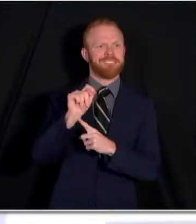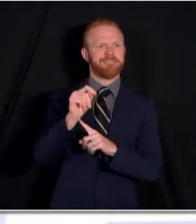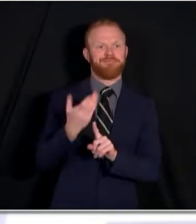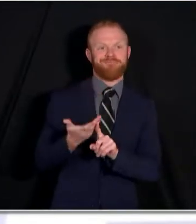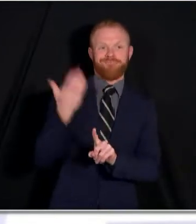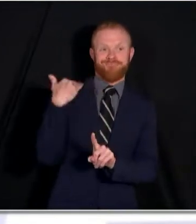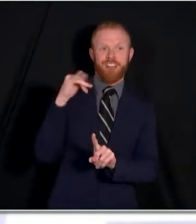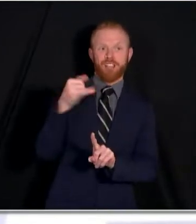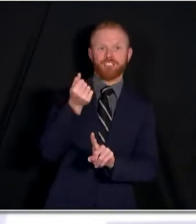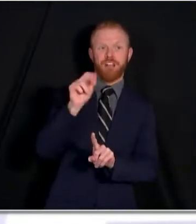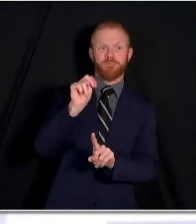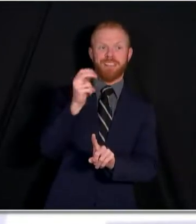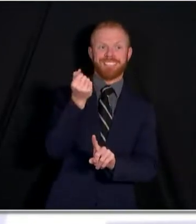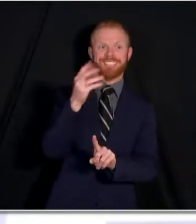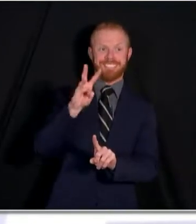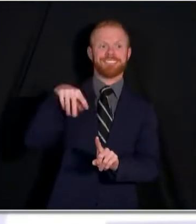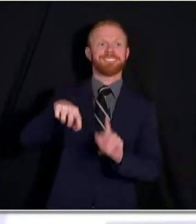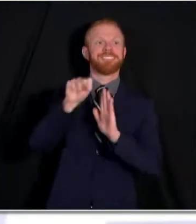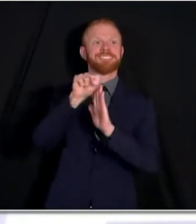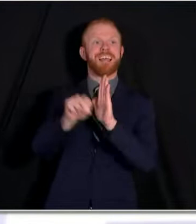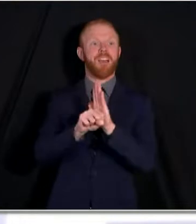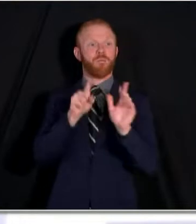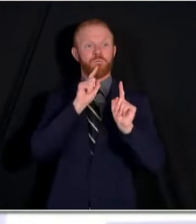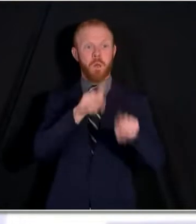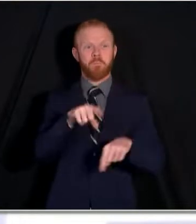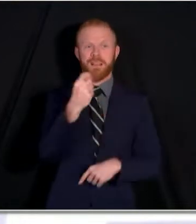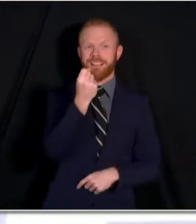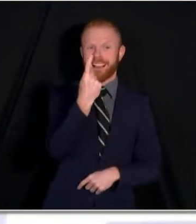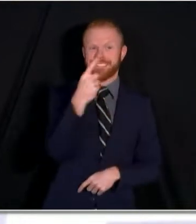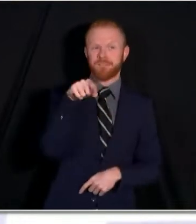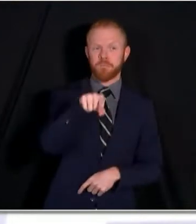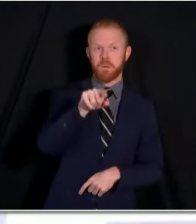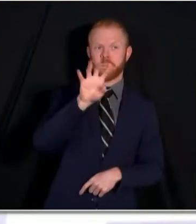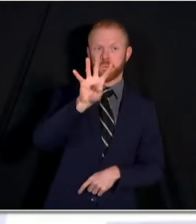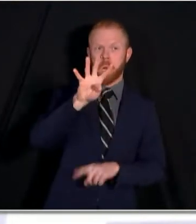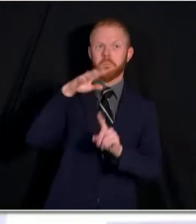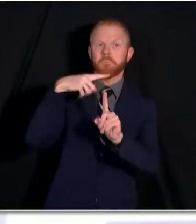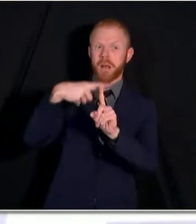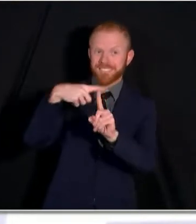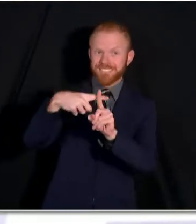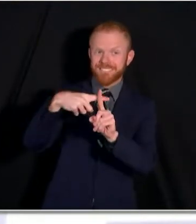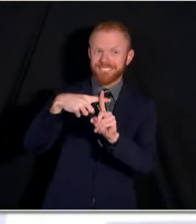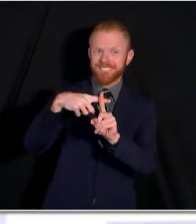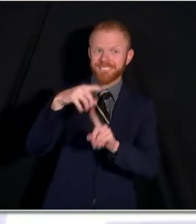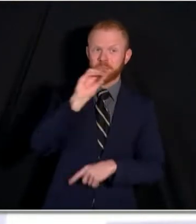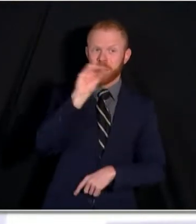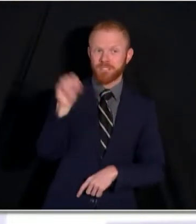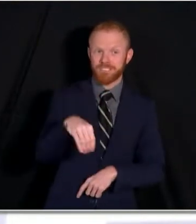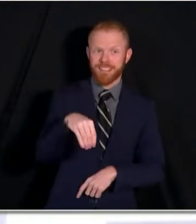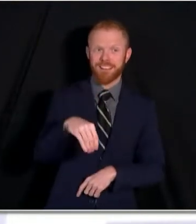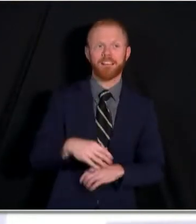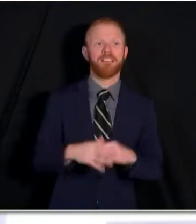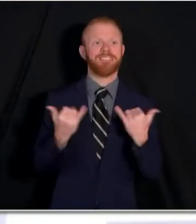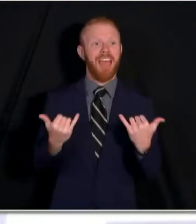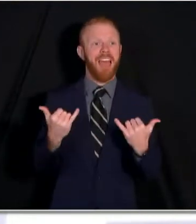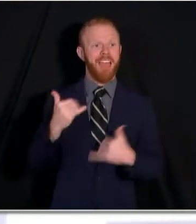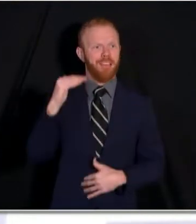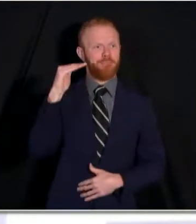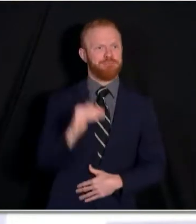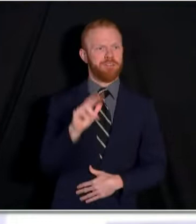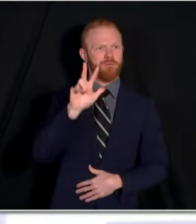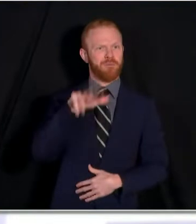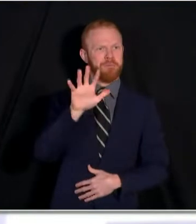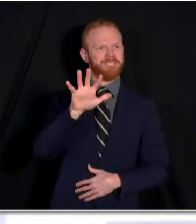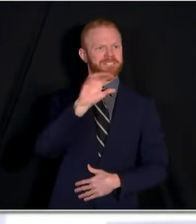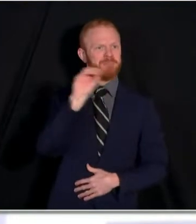this state reported 11.4% positivity rate. Today, it's down to 3.5% positivity.